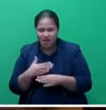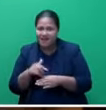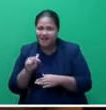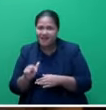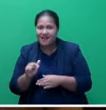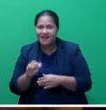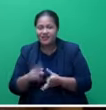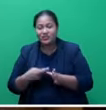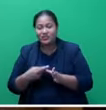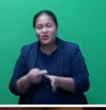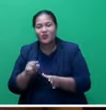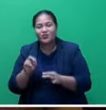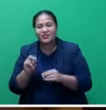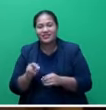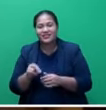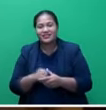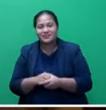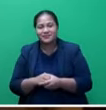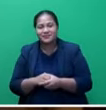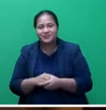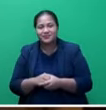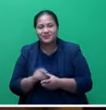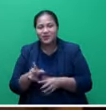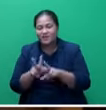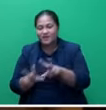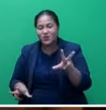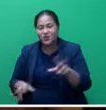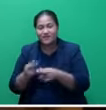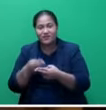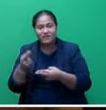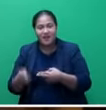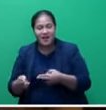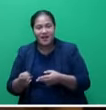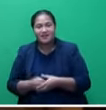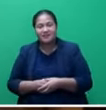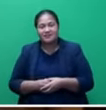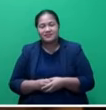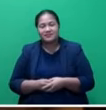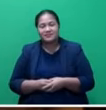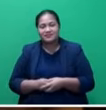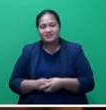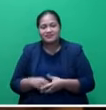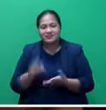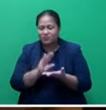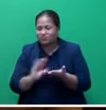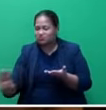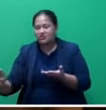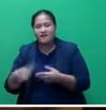respond to the needs of vulnerable farmers with an allocation of $4